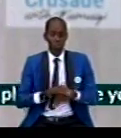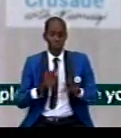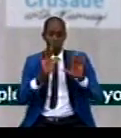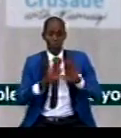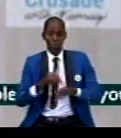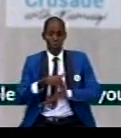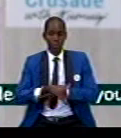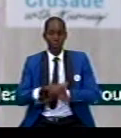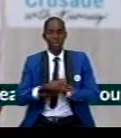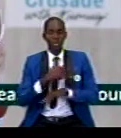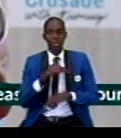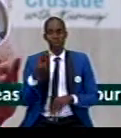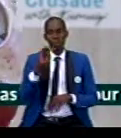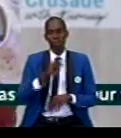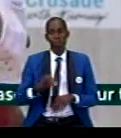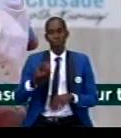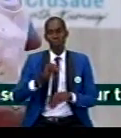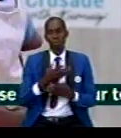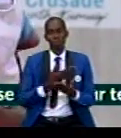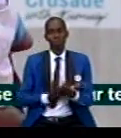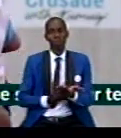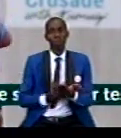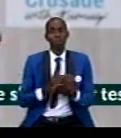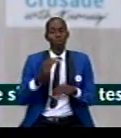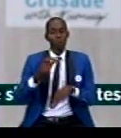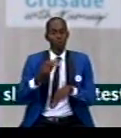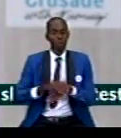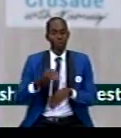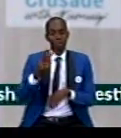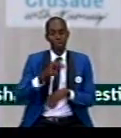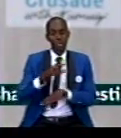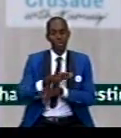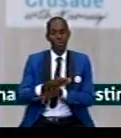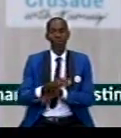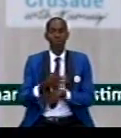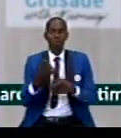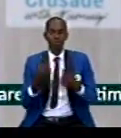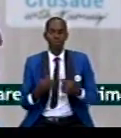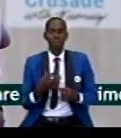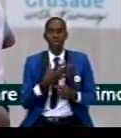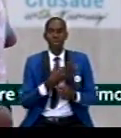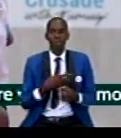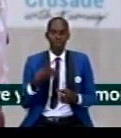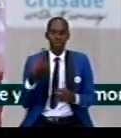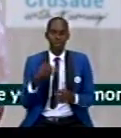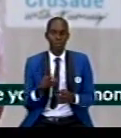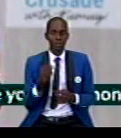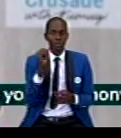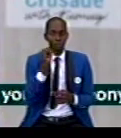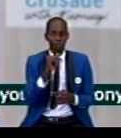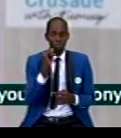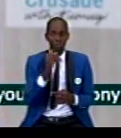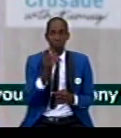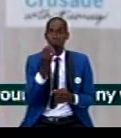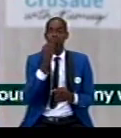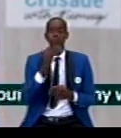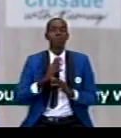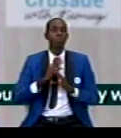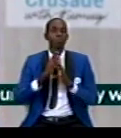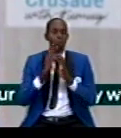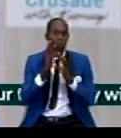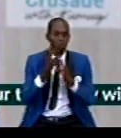program. She rejects food. If I make food for her, she doesn't eat. What she only takes was